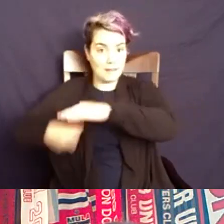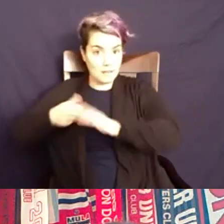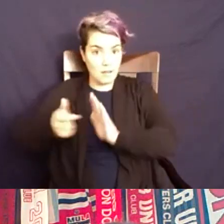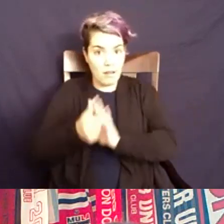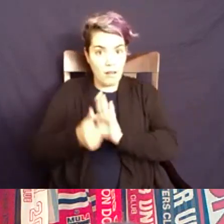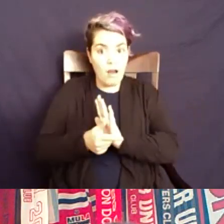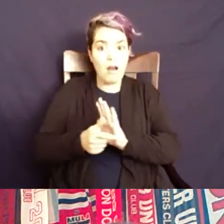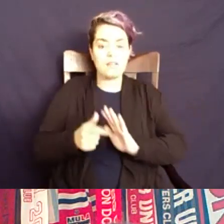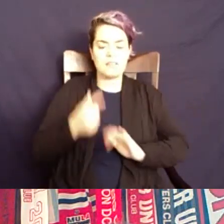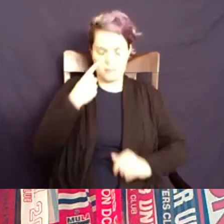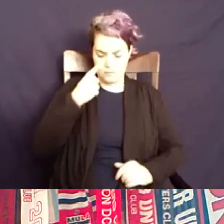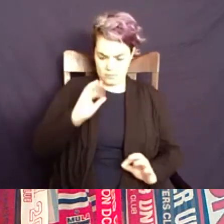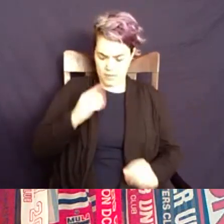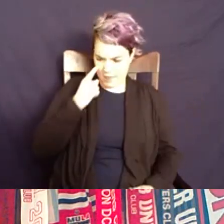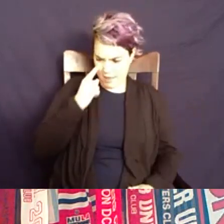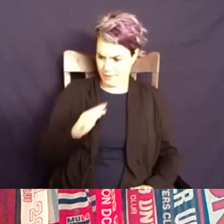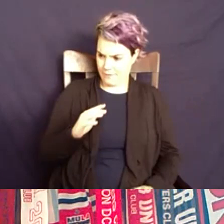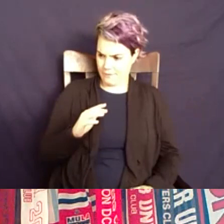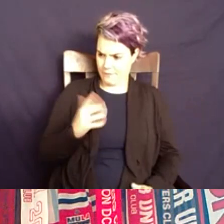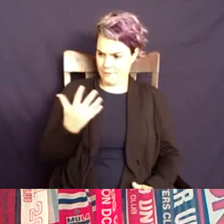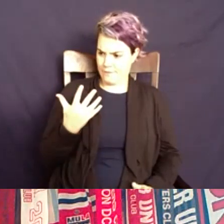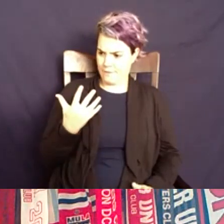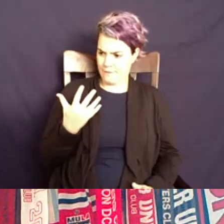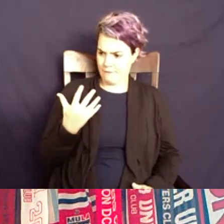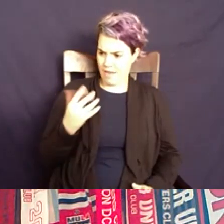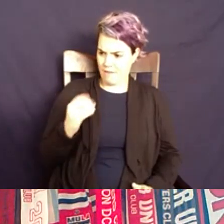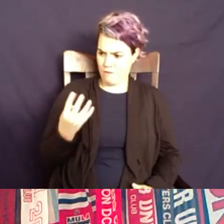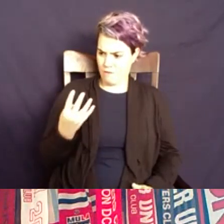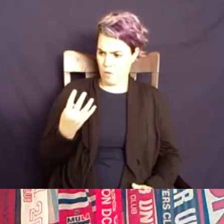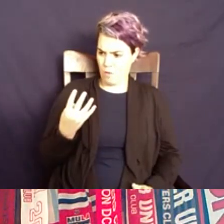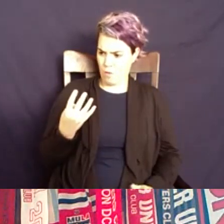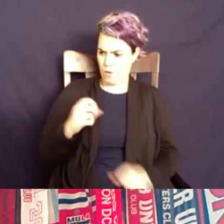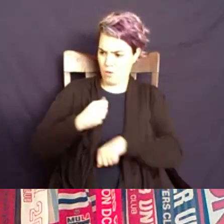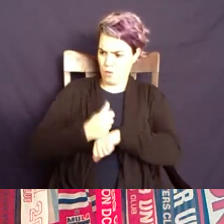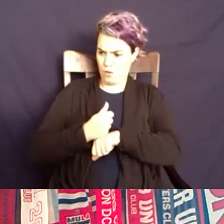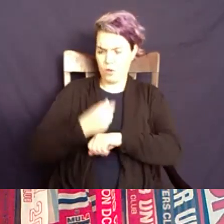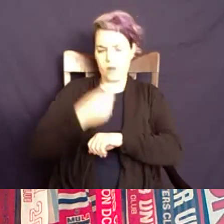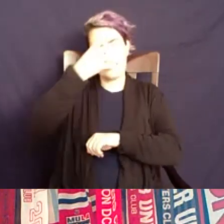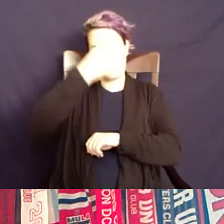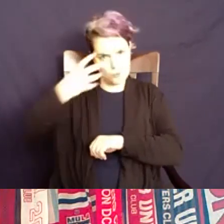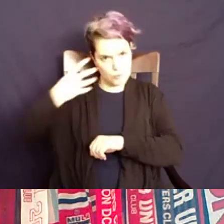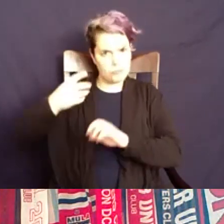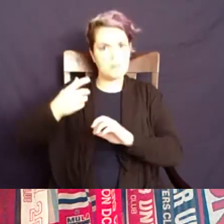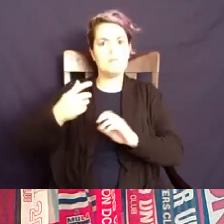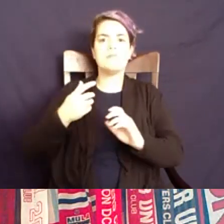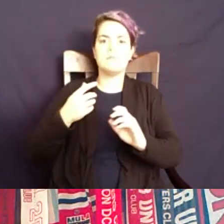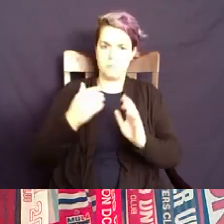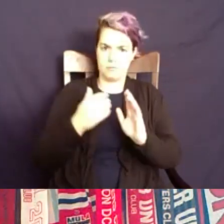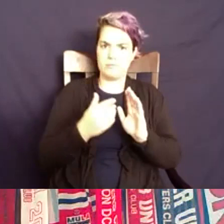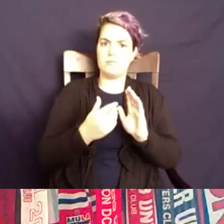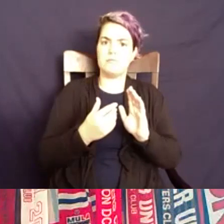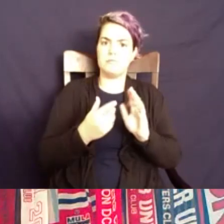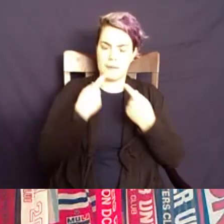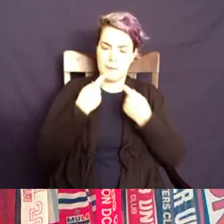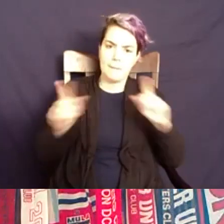think 504 creates an integration mandate for adults as well. And I've been interested in that,